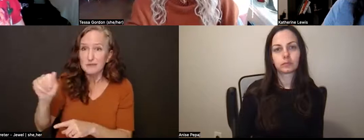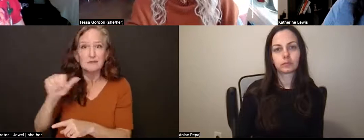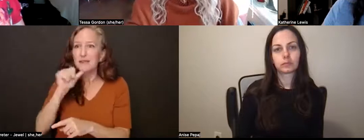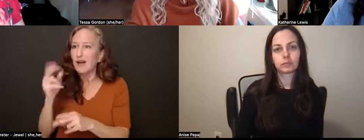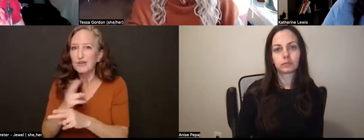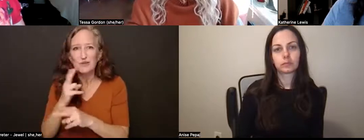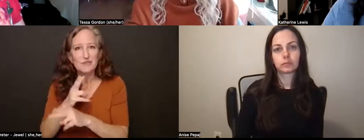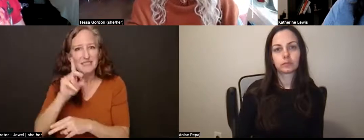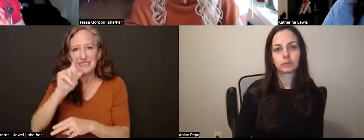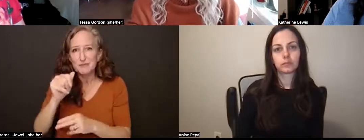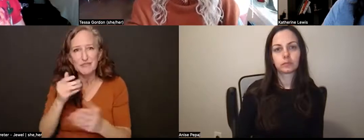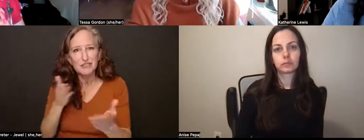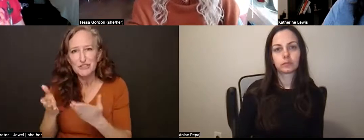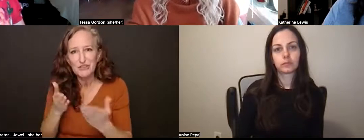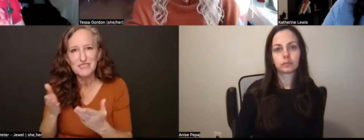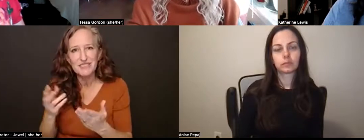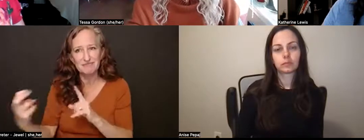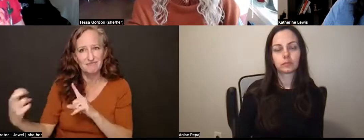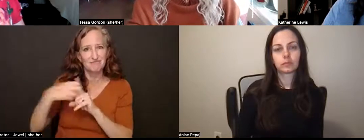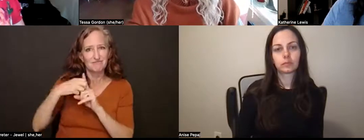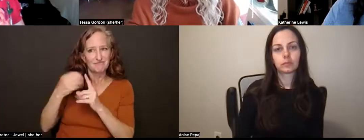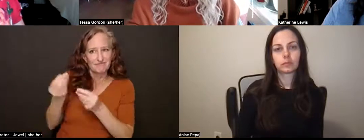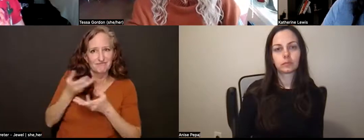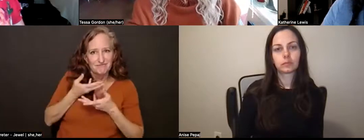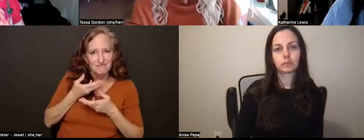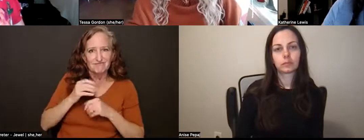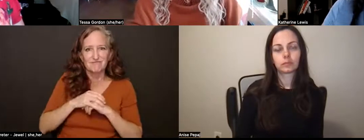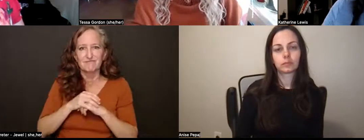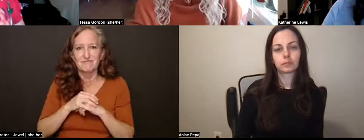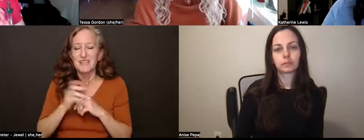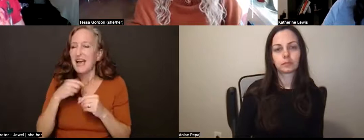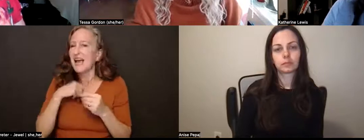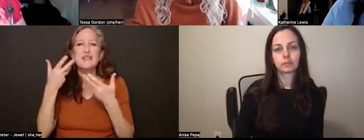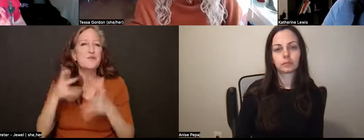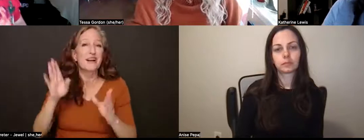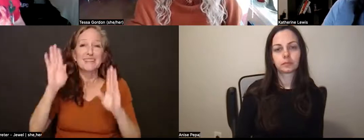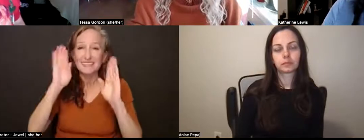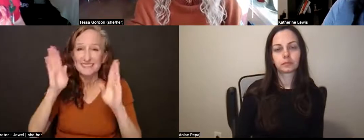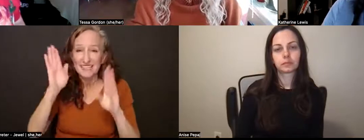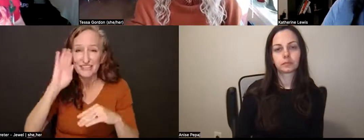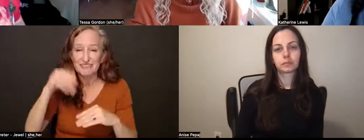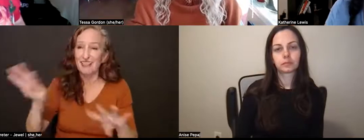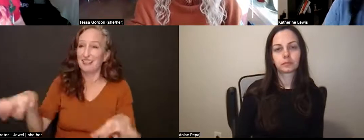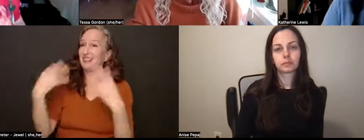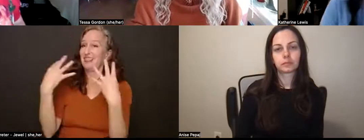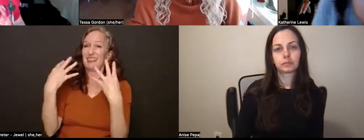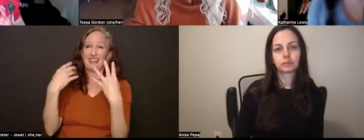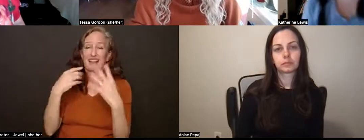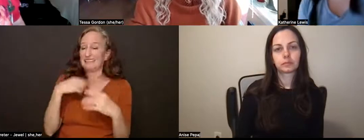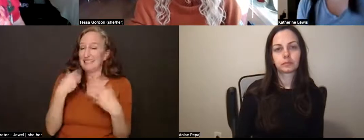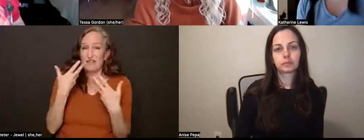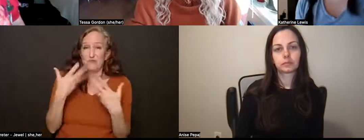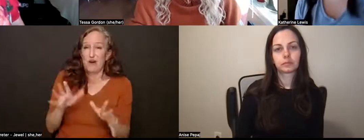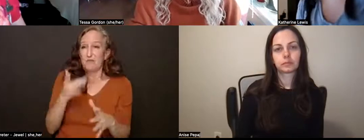to be that public face, even though I didn't really like the attention. I would have much preferred to speak about some type of anesthetic,